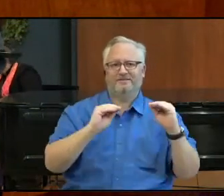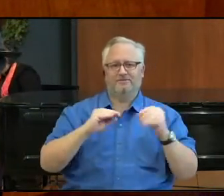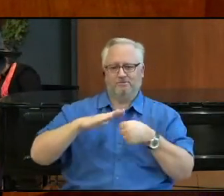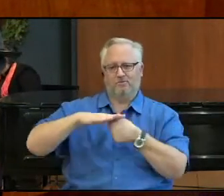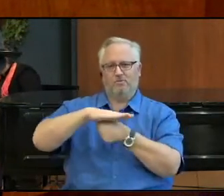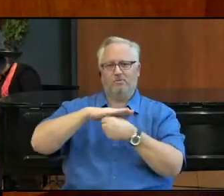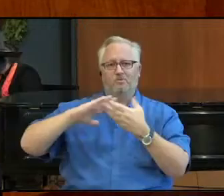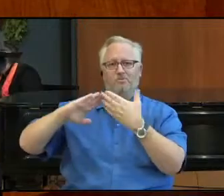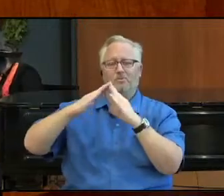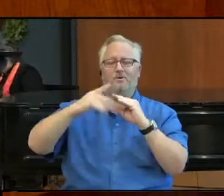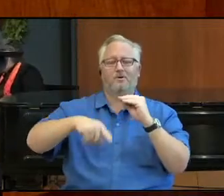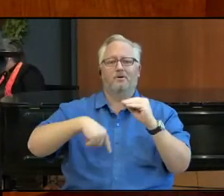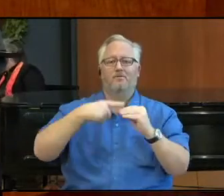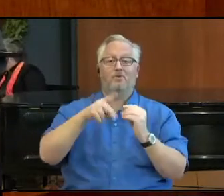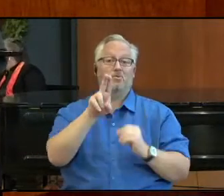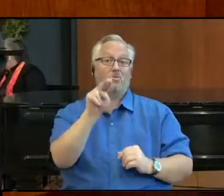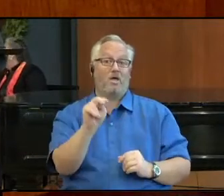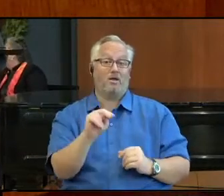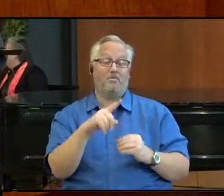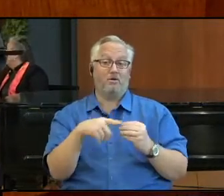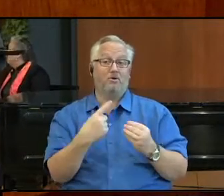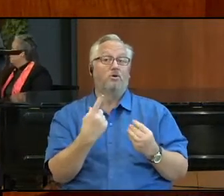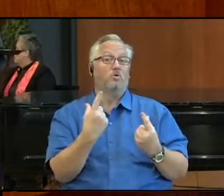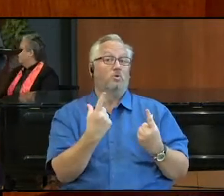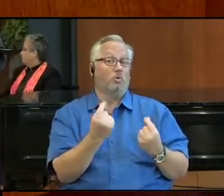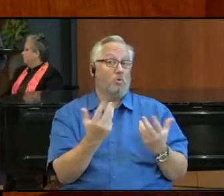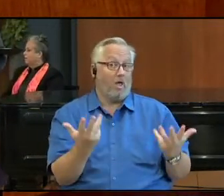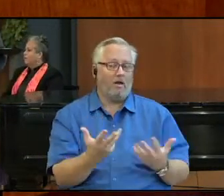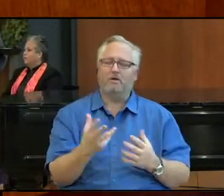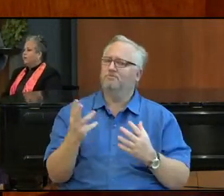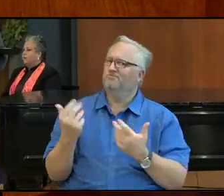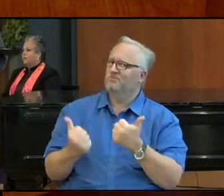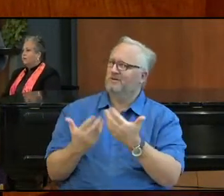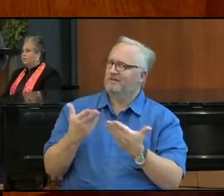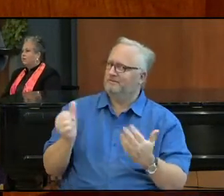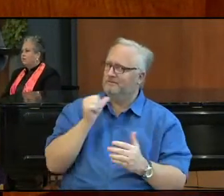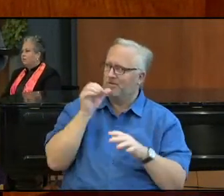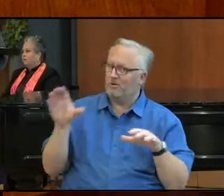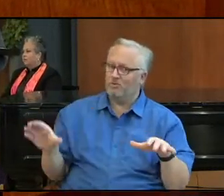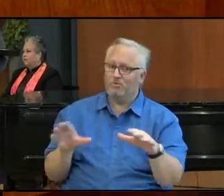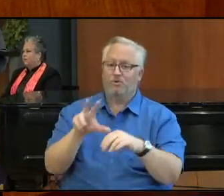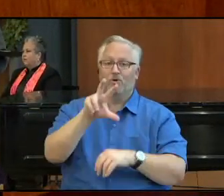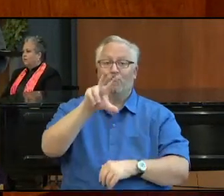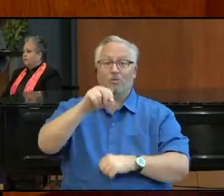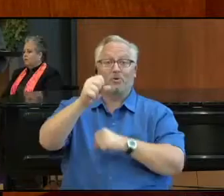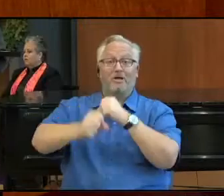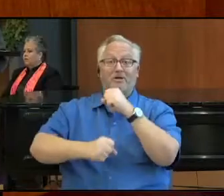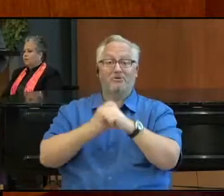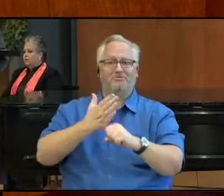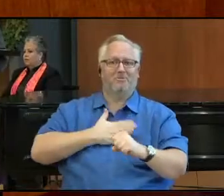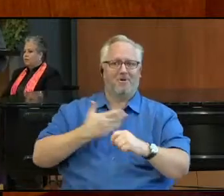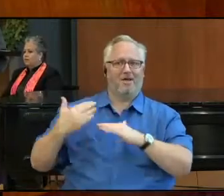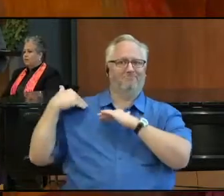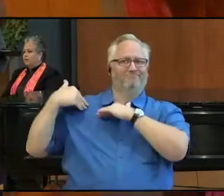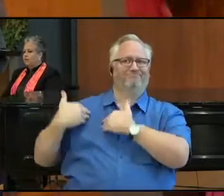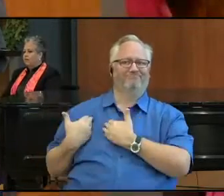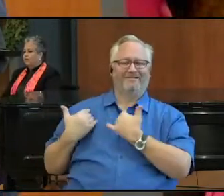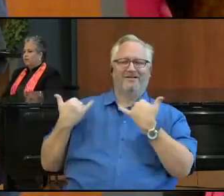about the UN and what it does and what it doesn't do. And so the after 30 years, I'm now passing the torch